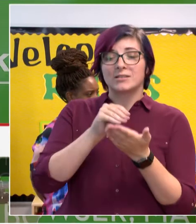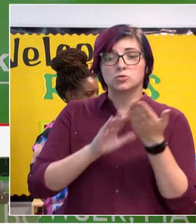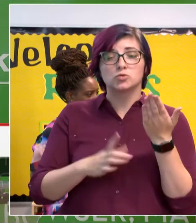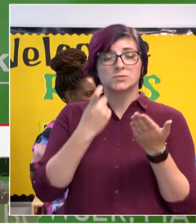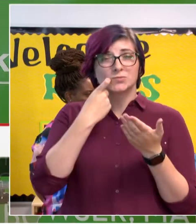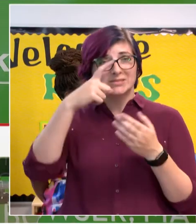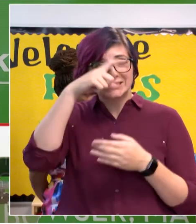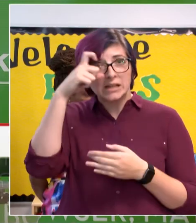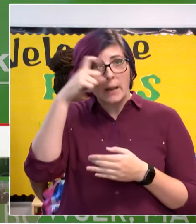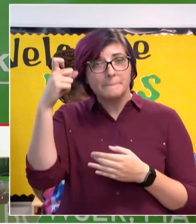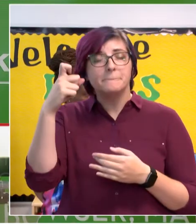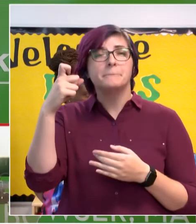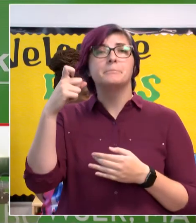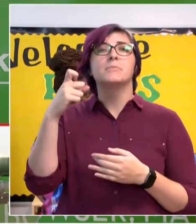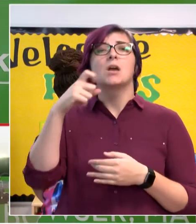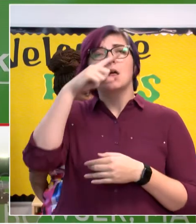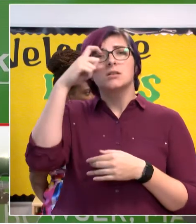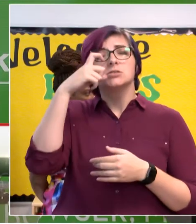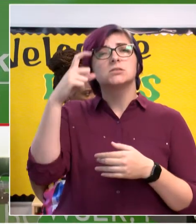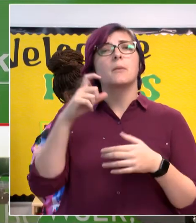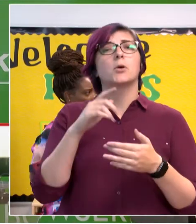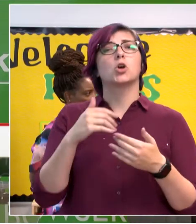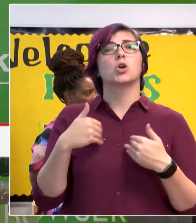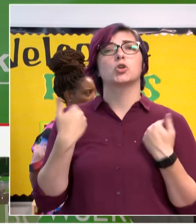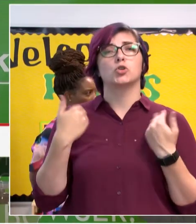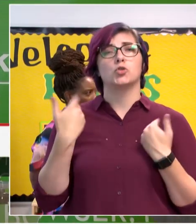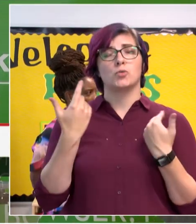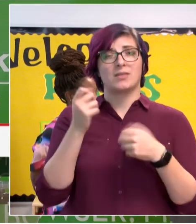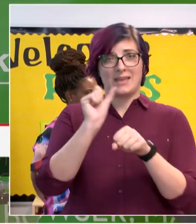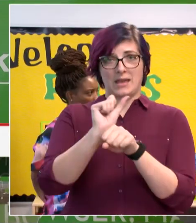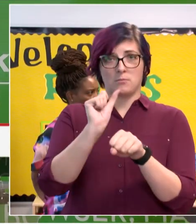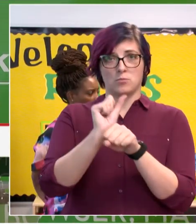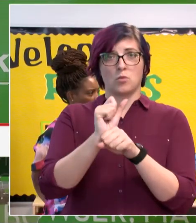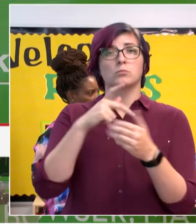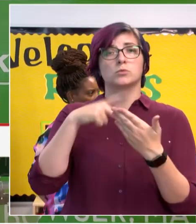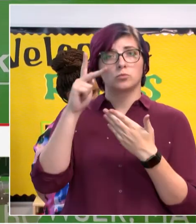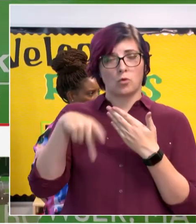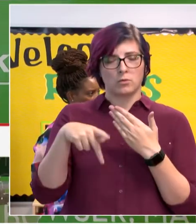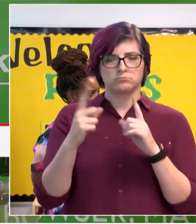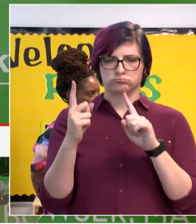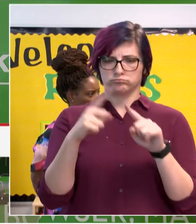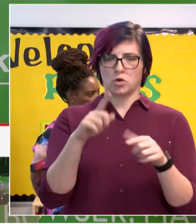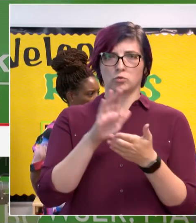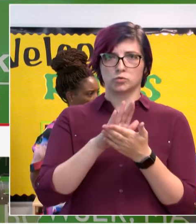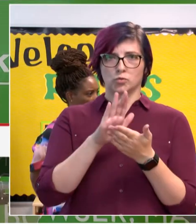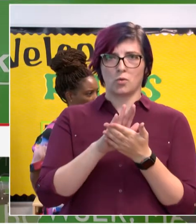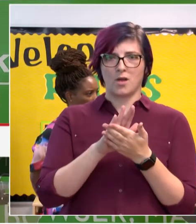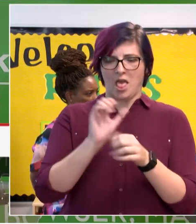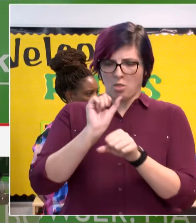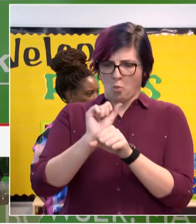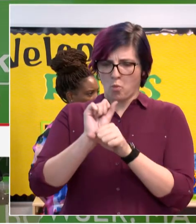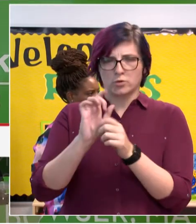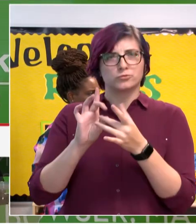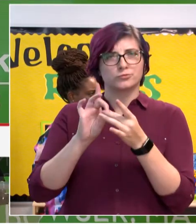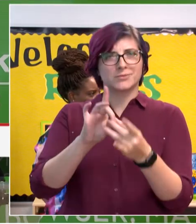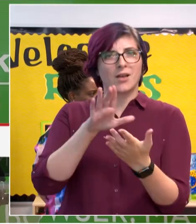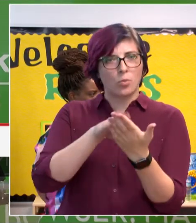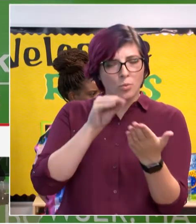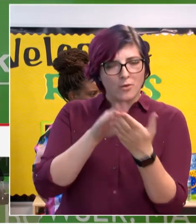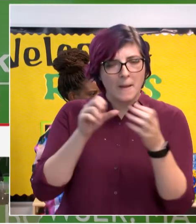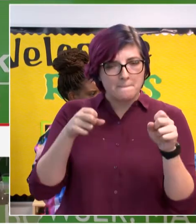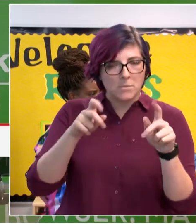summer in our summer youth employment program based at schools where they got their work-based learning opportunity